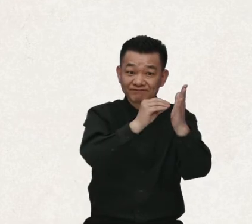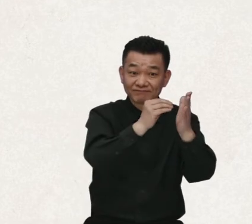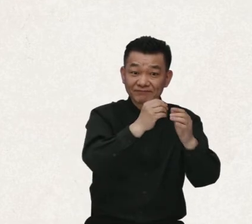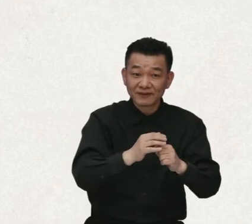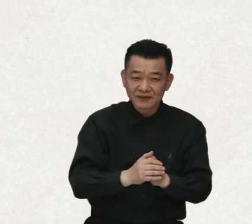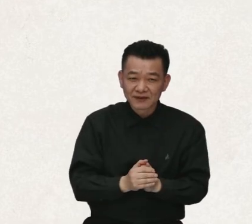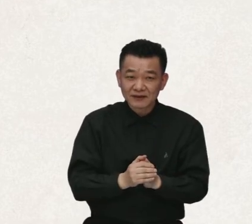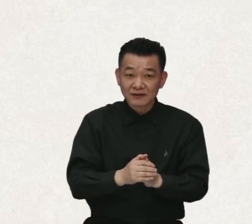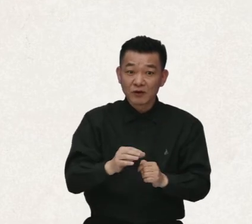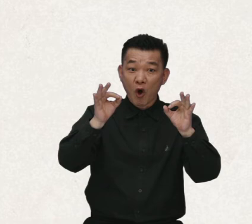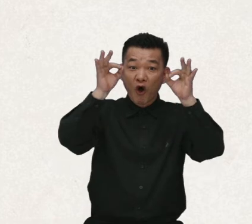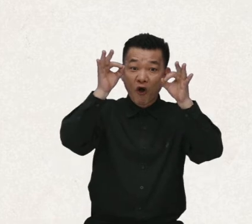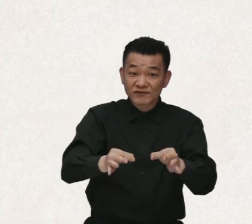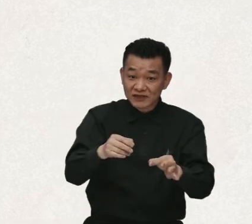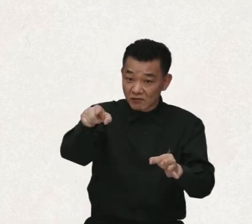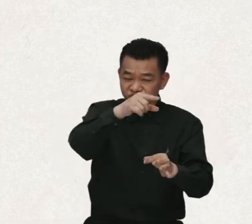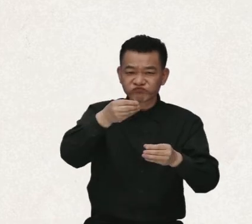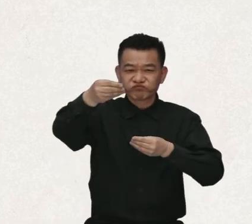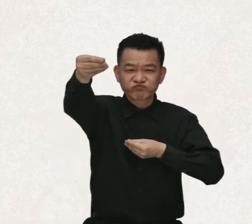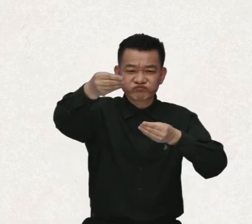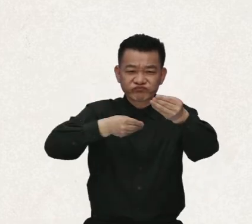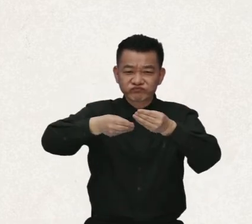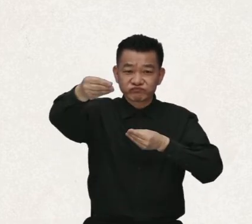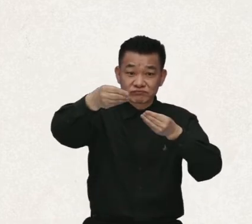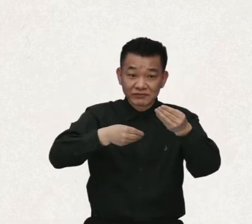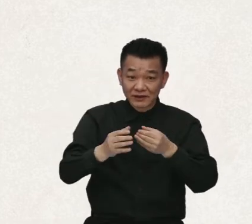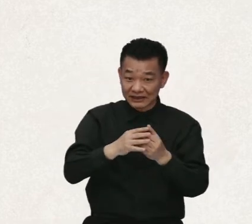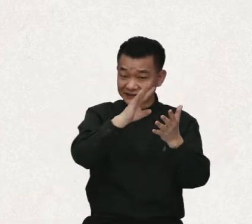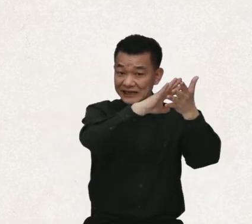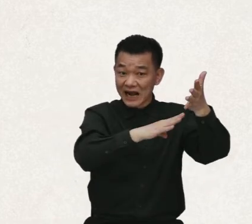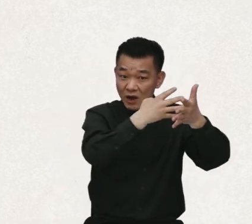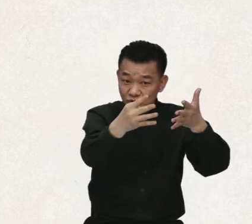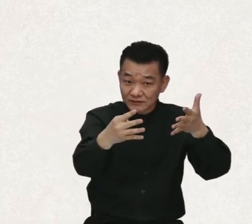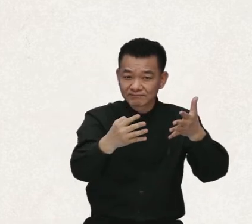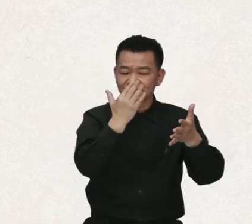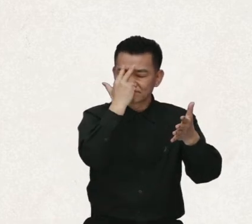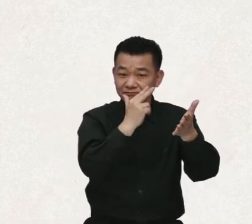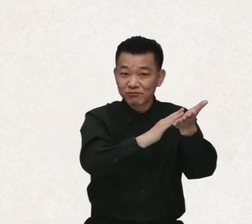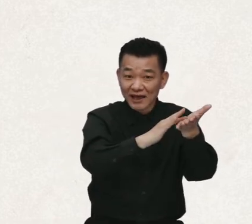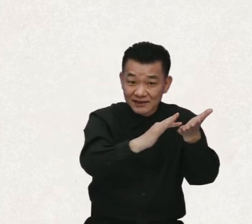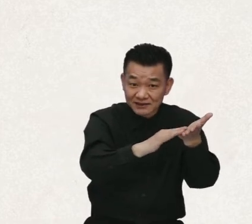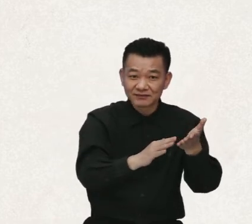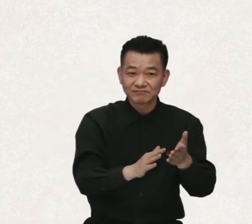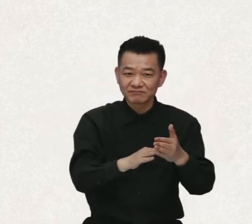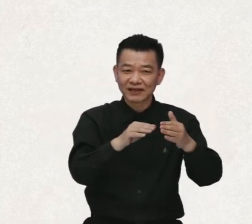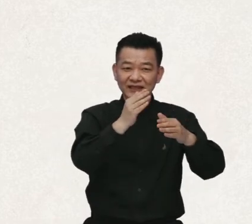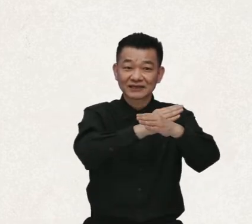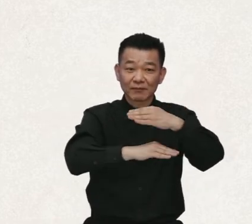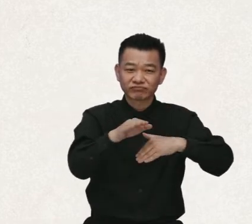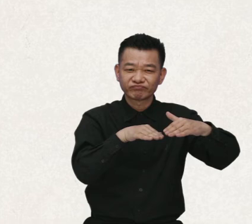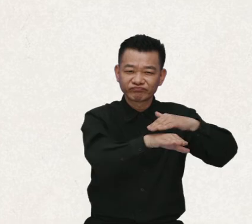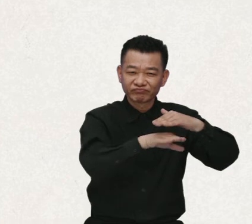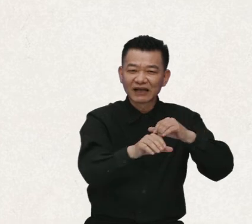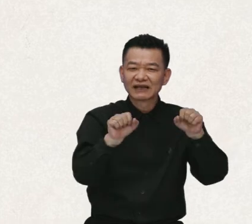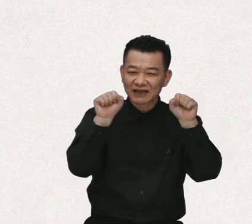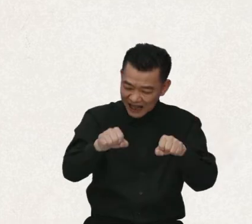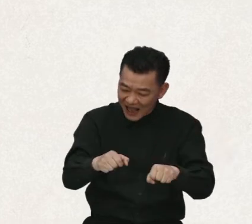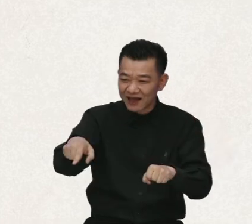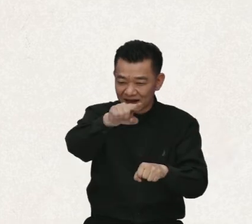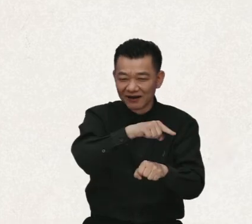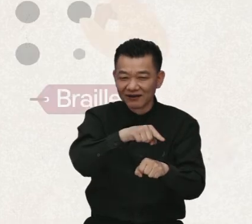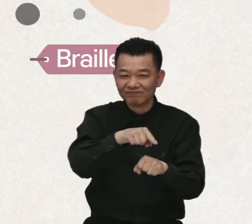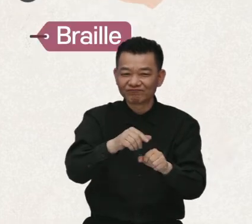For official interactions, accessible means of their choice by persons with disabilities must be used, such as